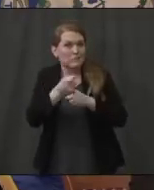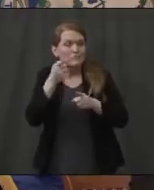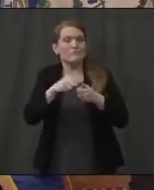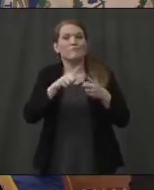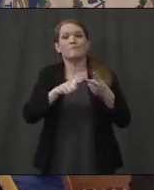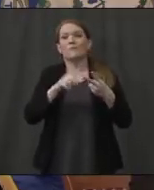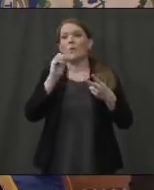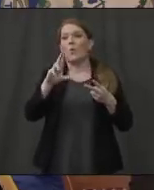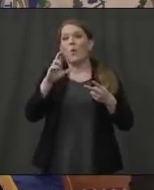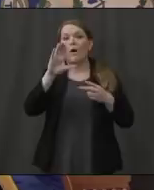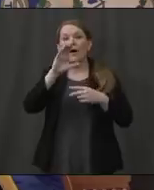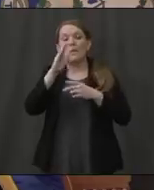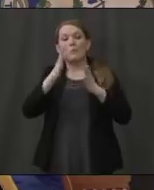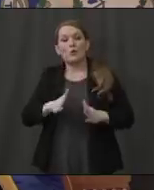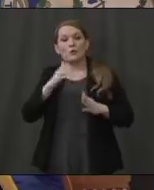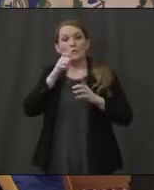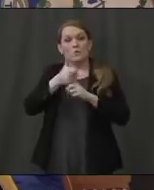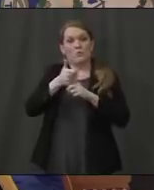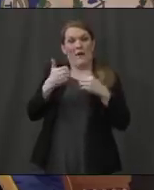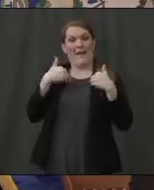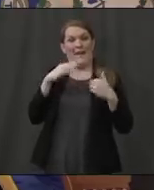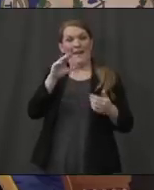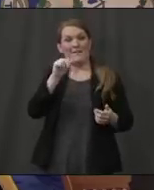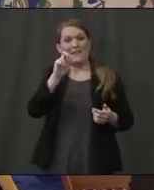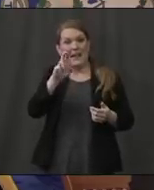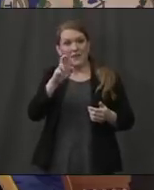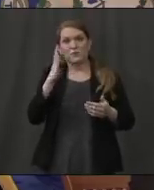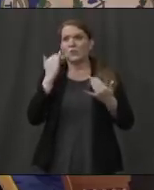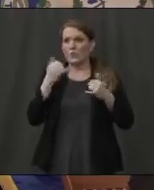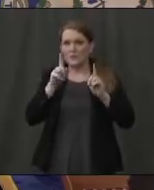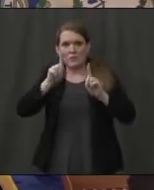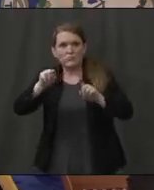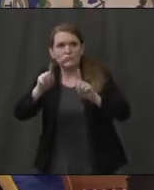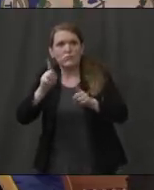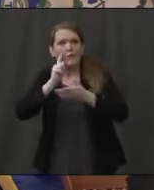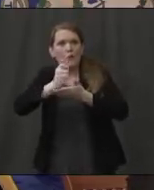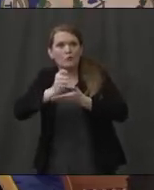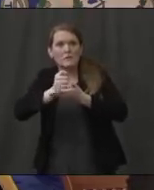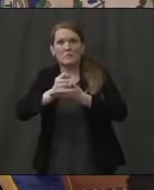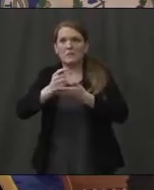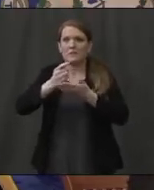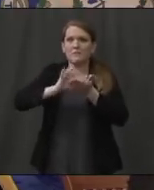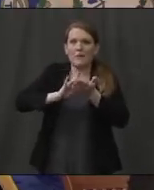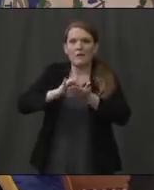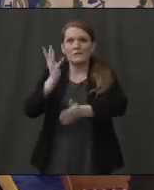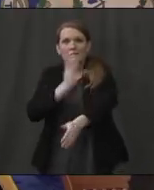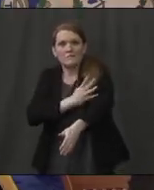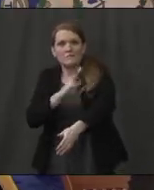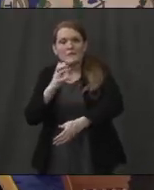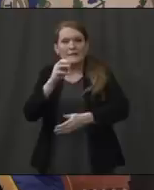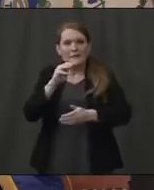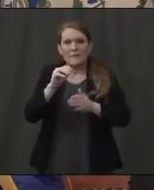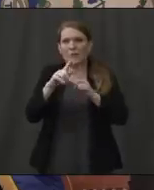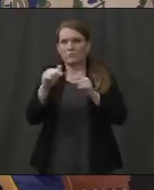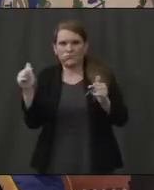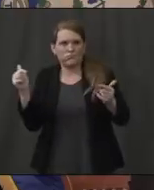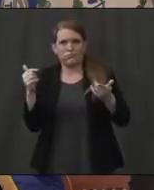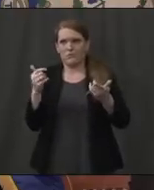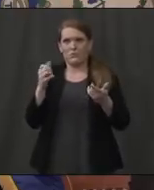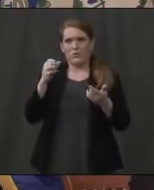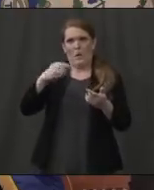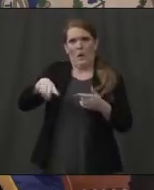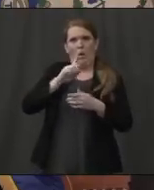treatments. So it's really, we have to make sure that we're here for the people who have always needed us for the things that